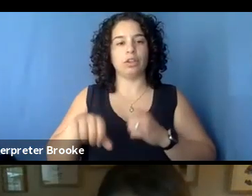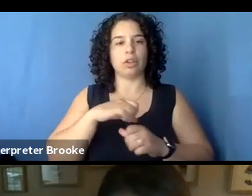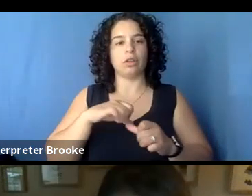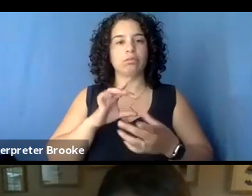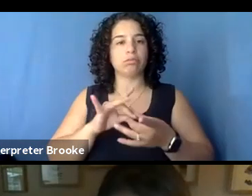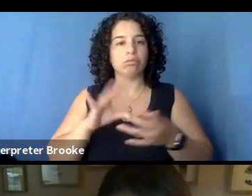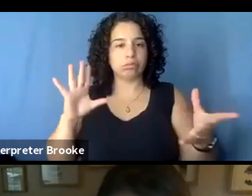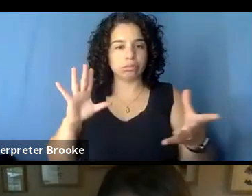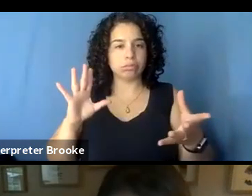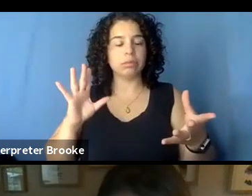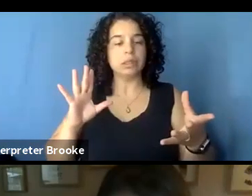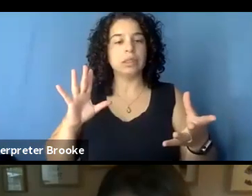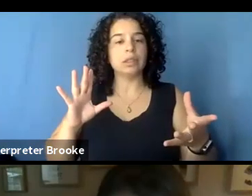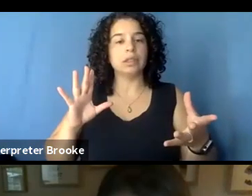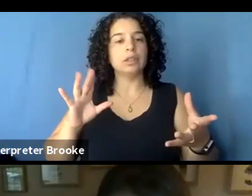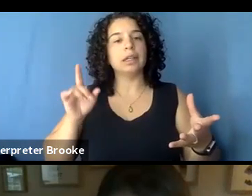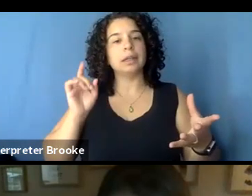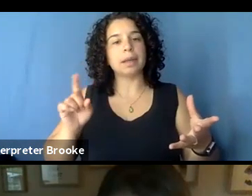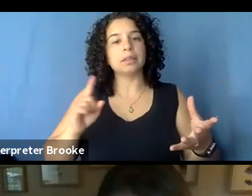to consider,